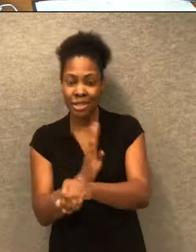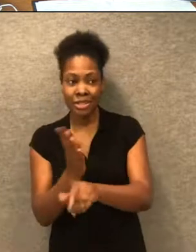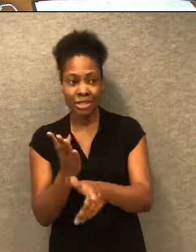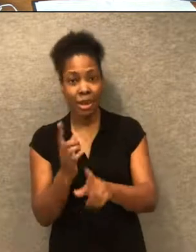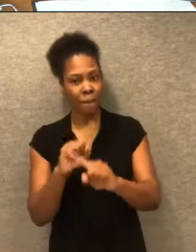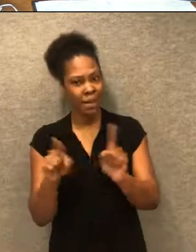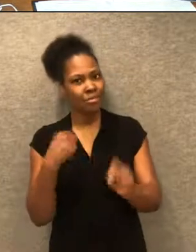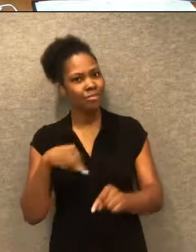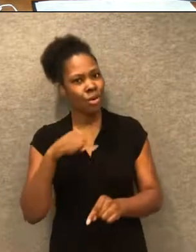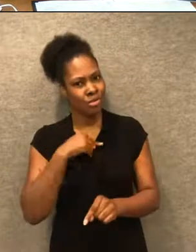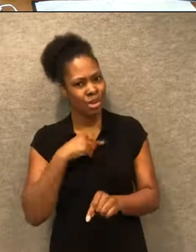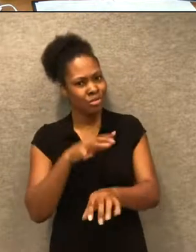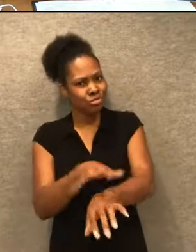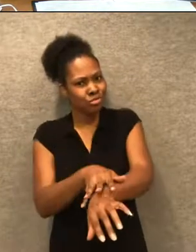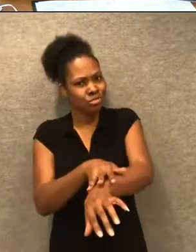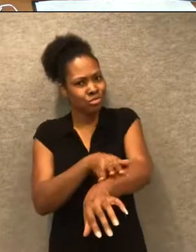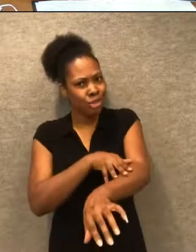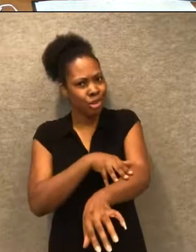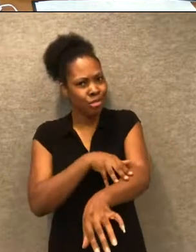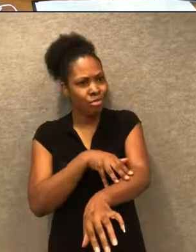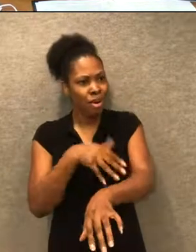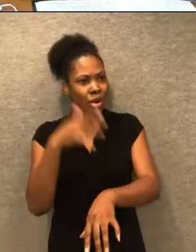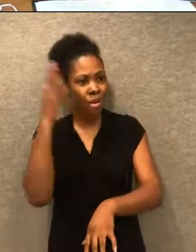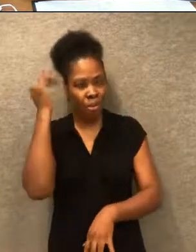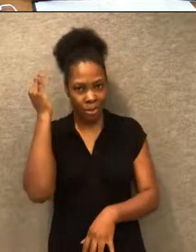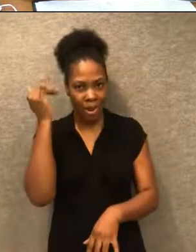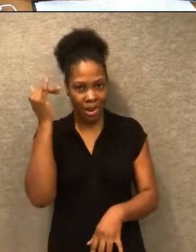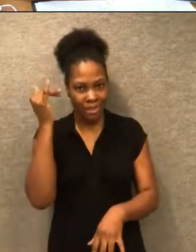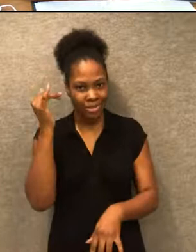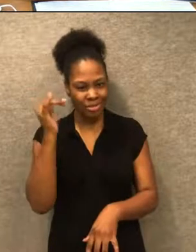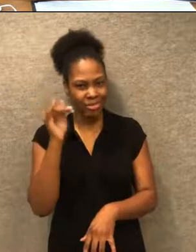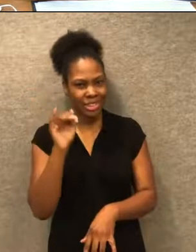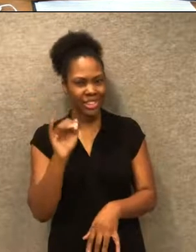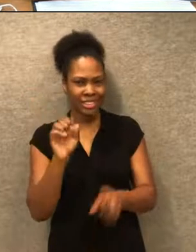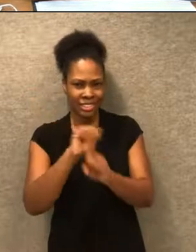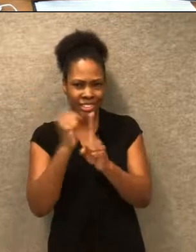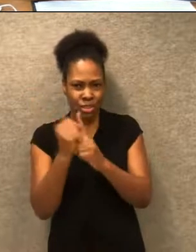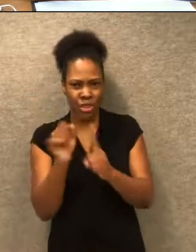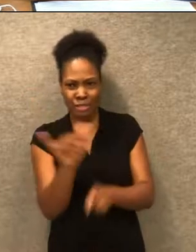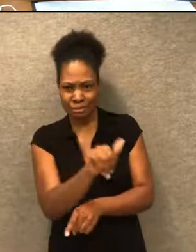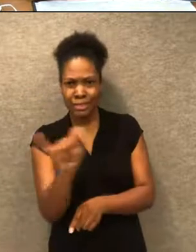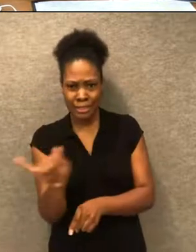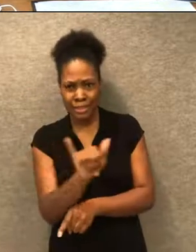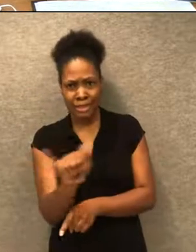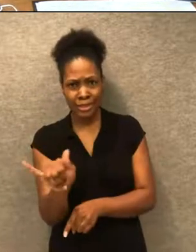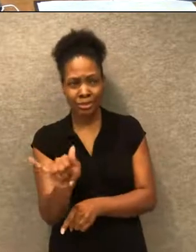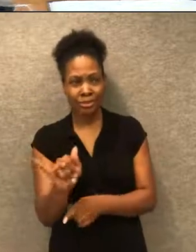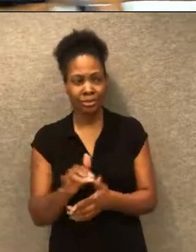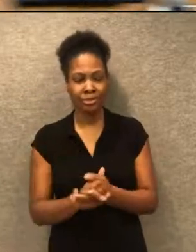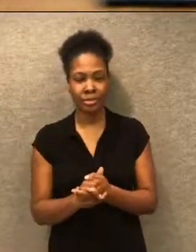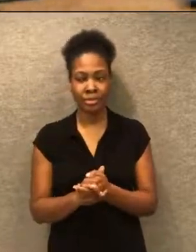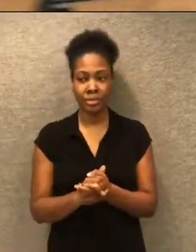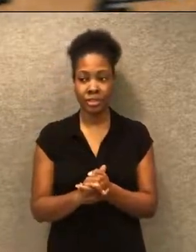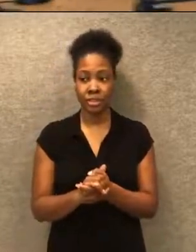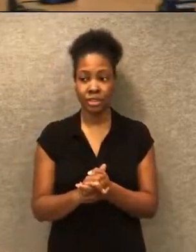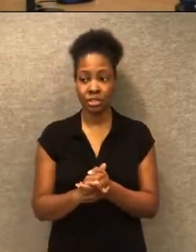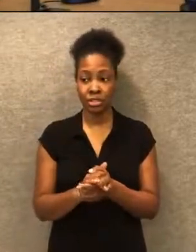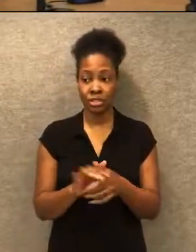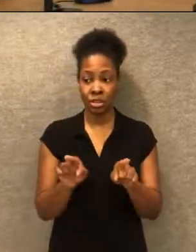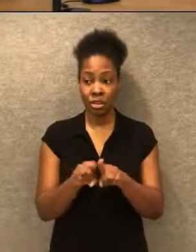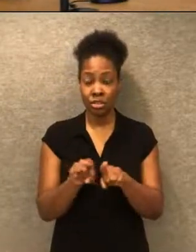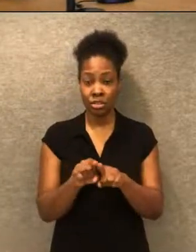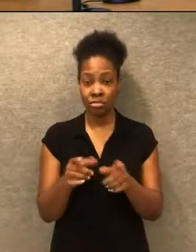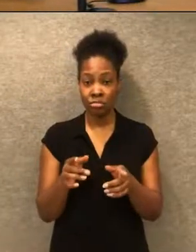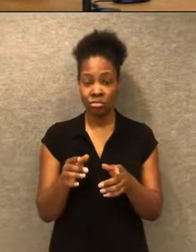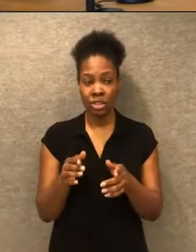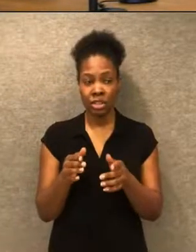are taking our time because of situations just like what you said. Absolutely, and Mayor, if I may, also to